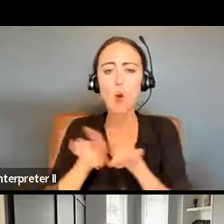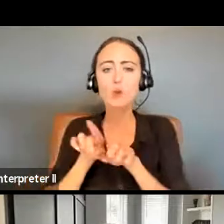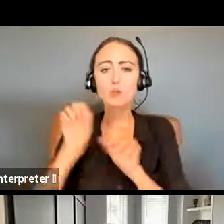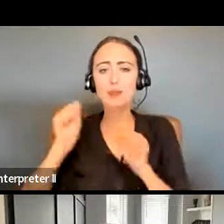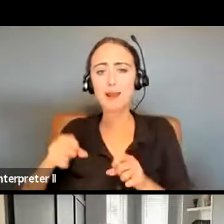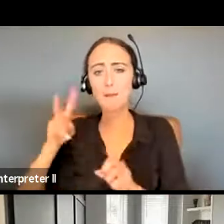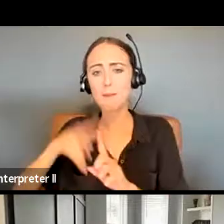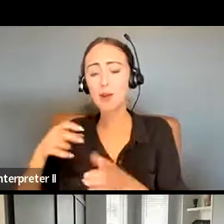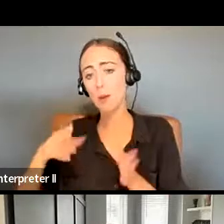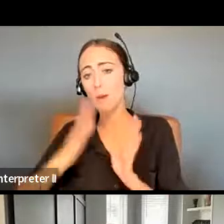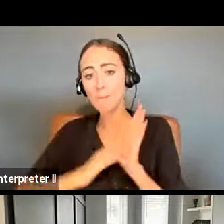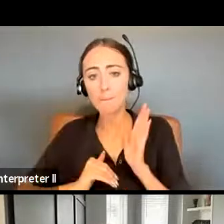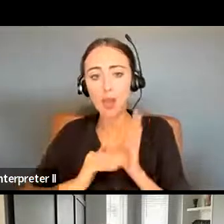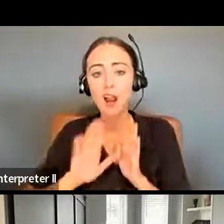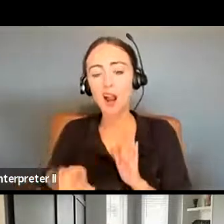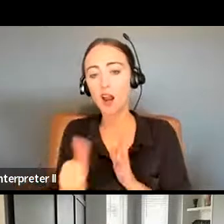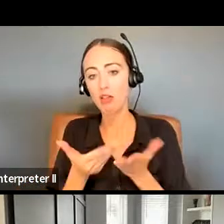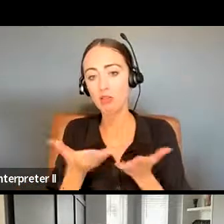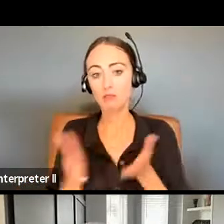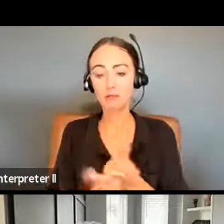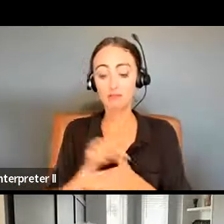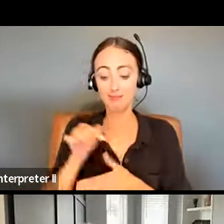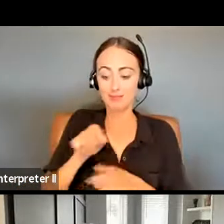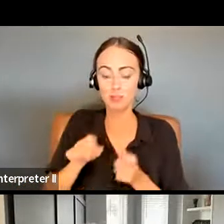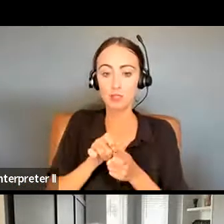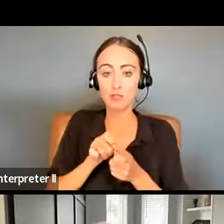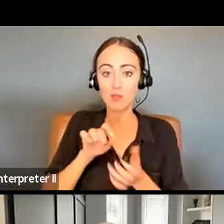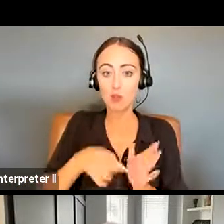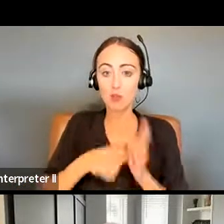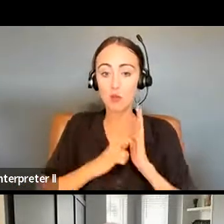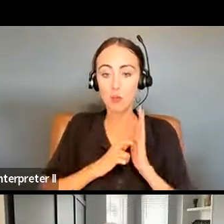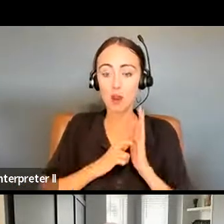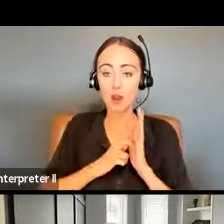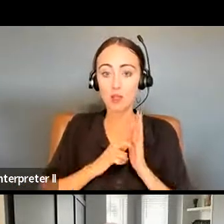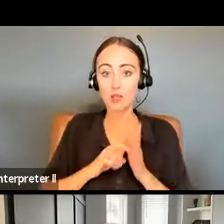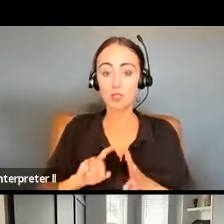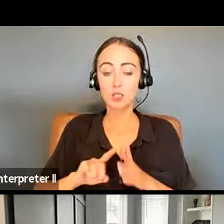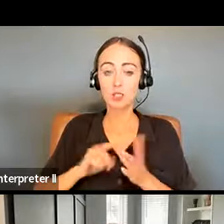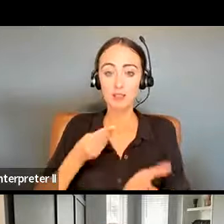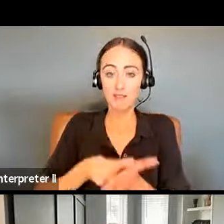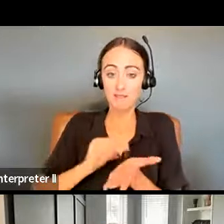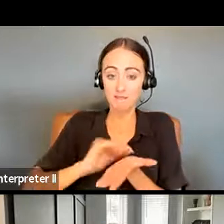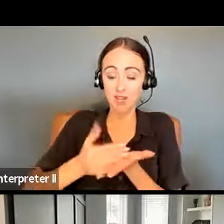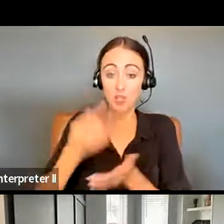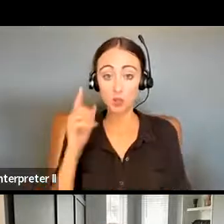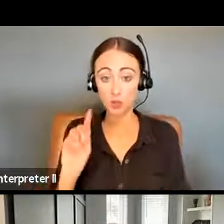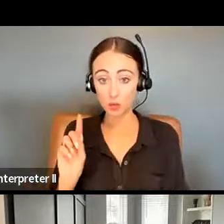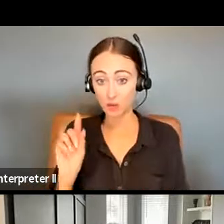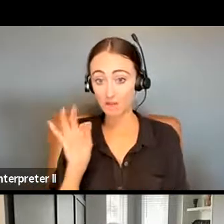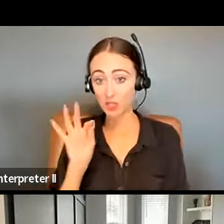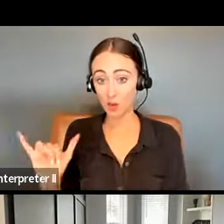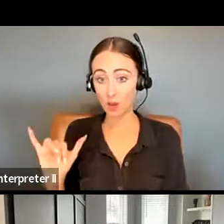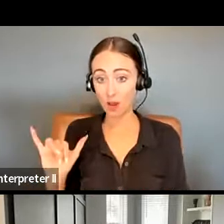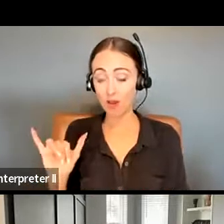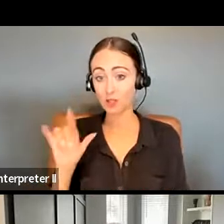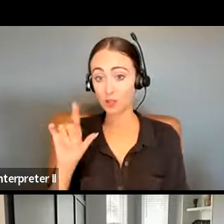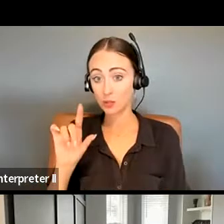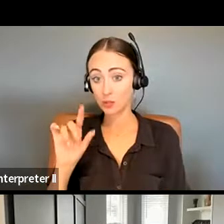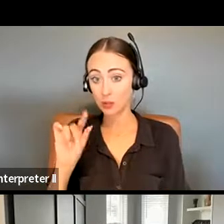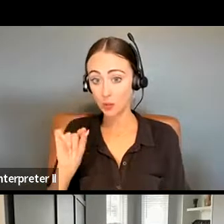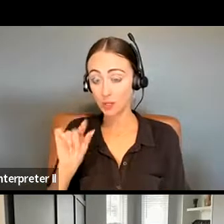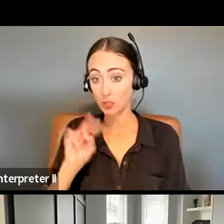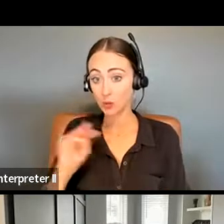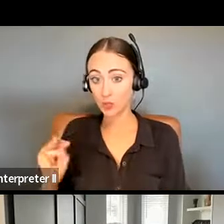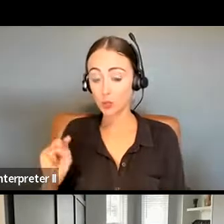other commodities. This particular requirement was funded in the fiscal 2022 budget, and therefore it became effective about a year